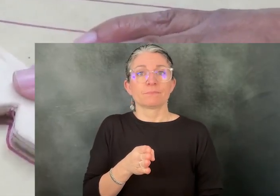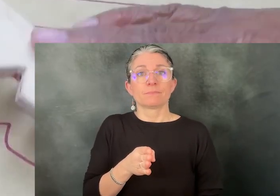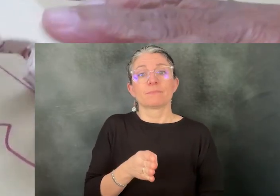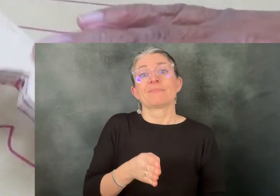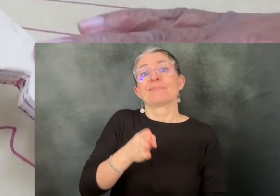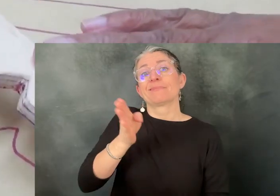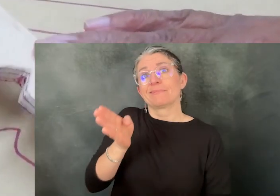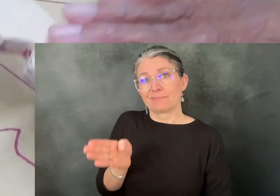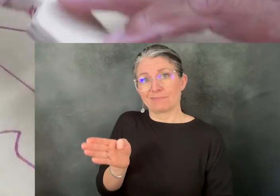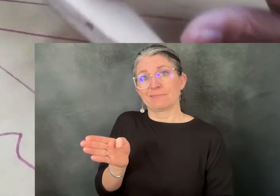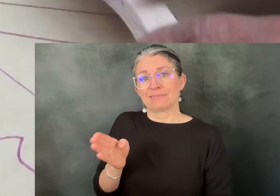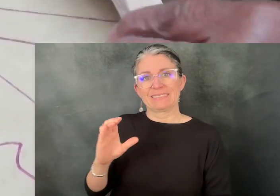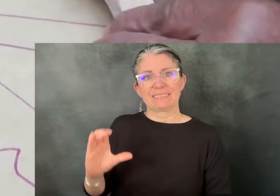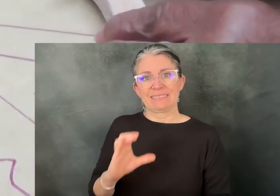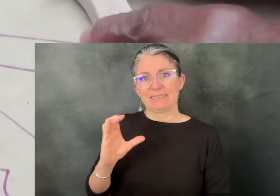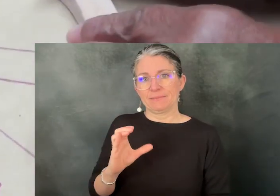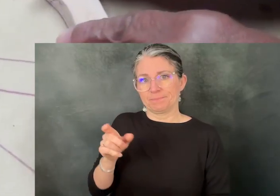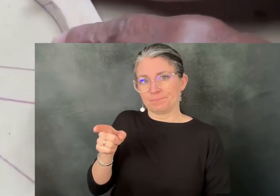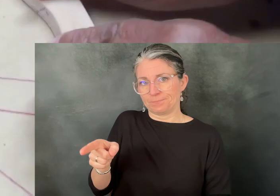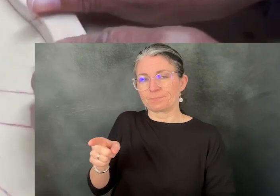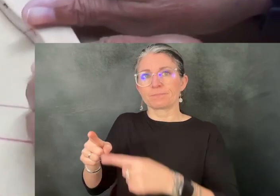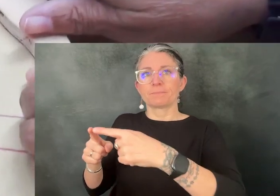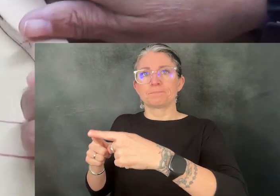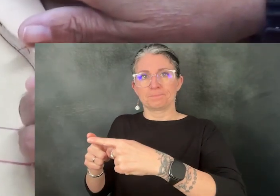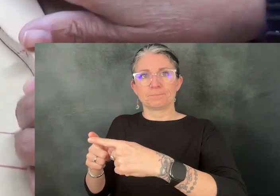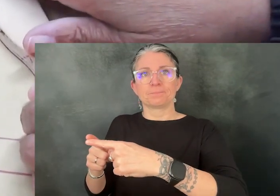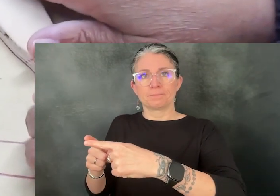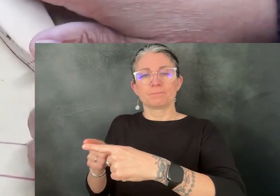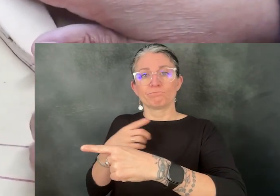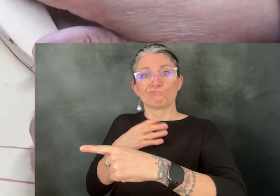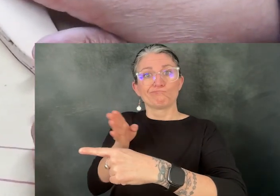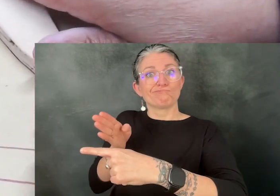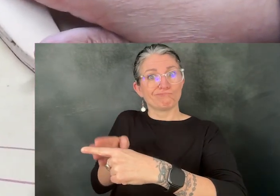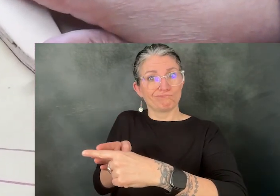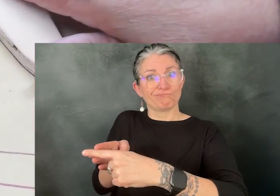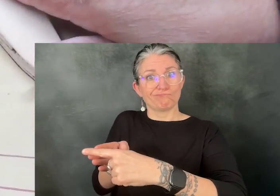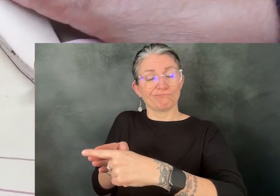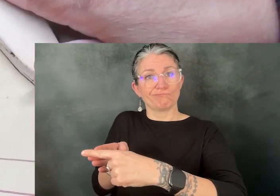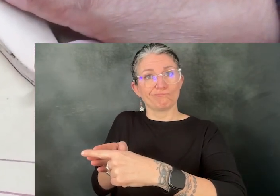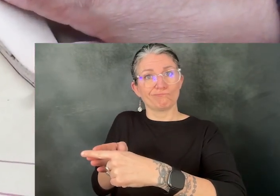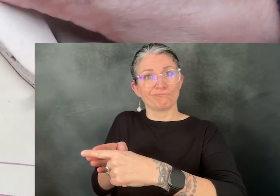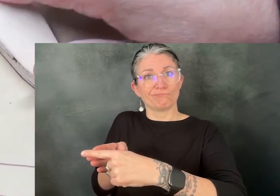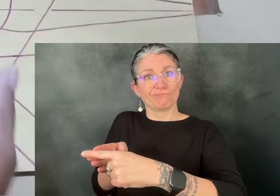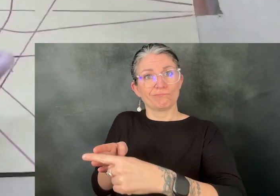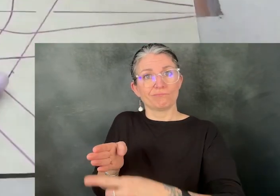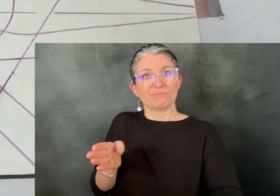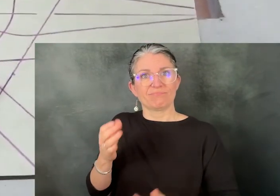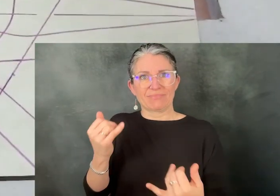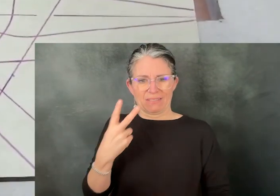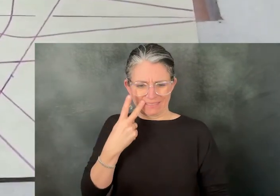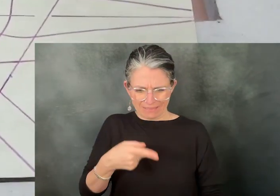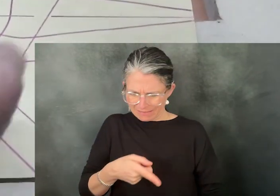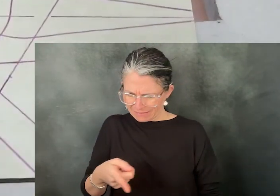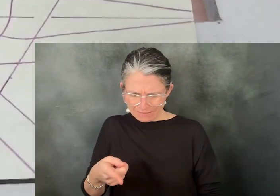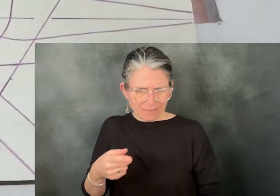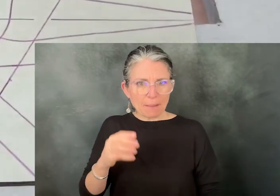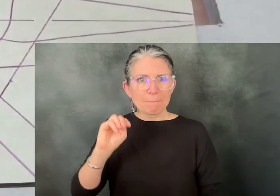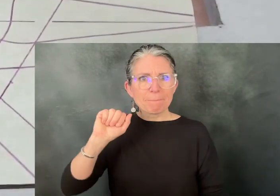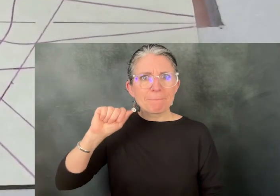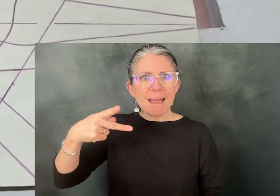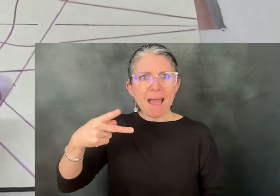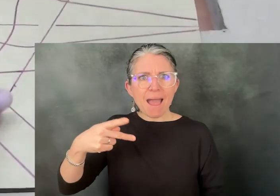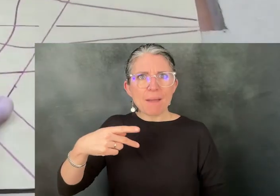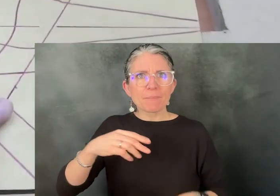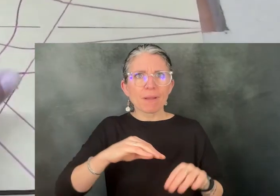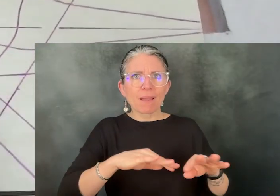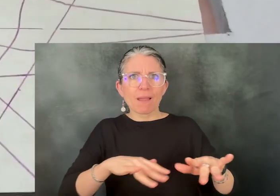Now I'm going to go to point C. I'm going to stick that right in that corner, just like that. Now I've got my road map done,